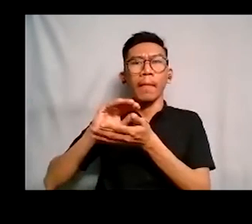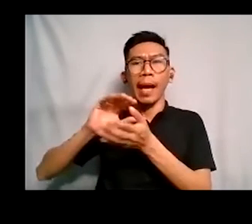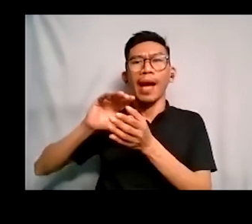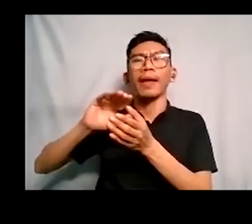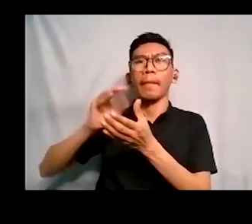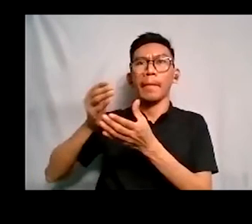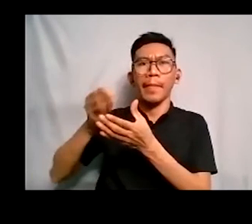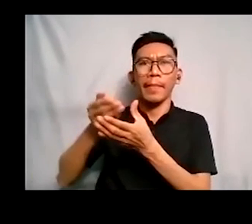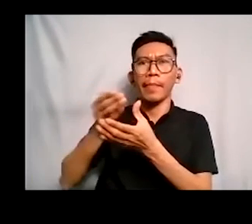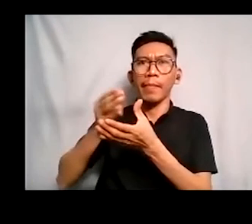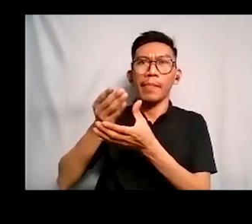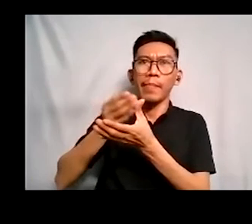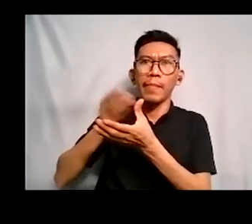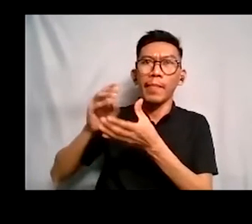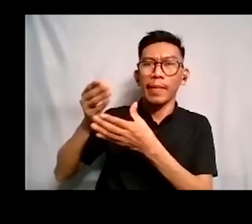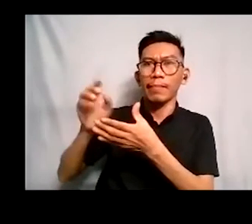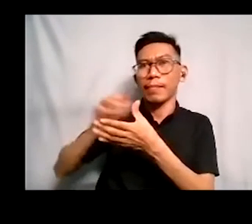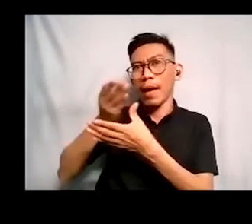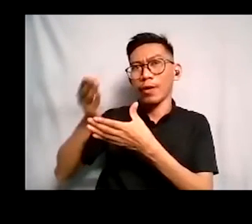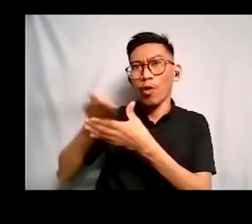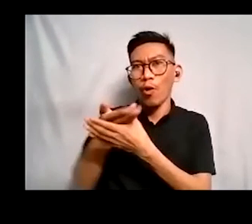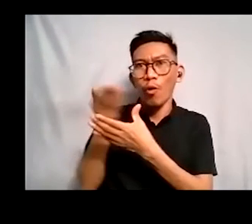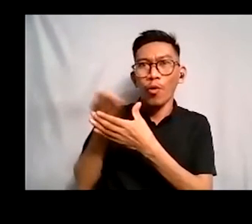person is eating the Mongo.